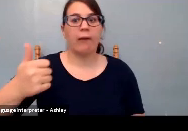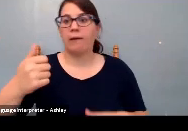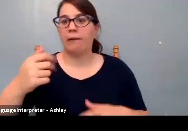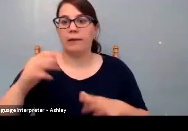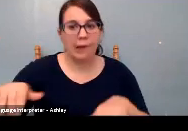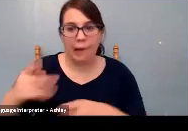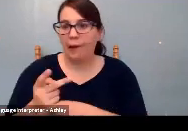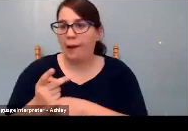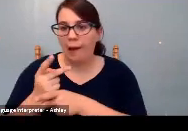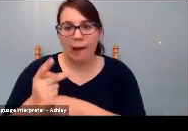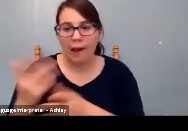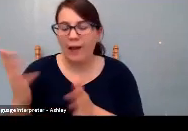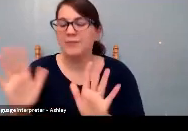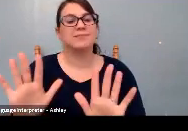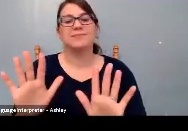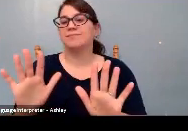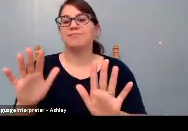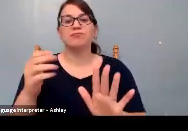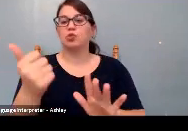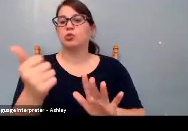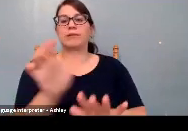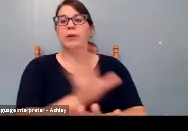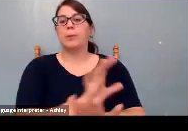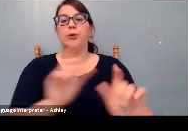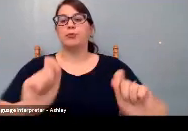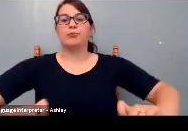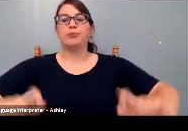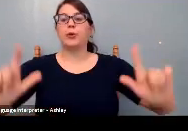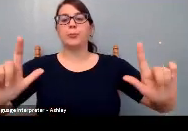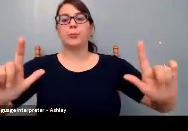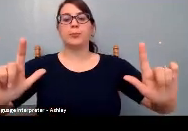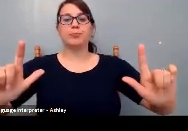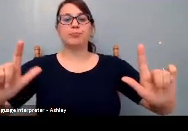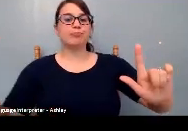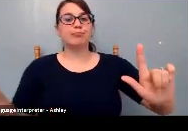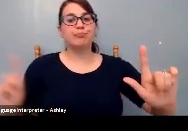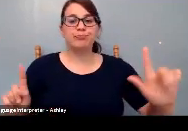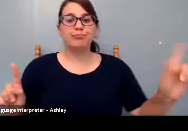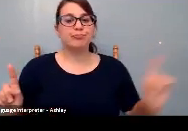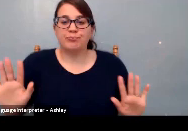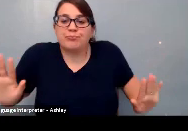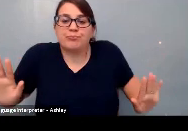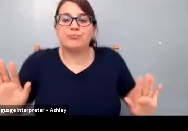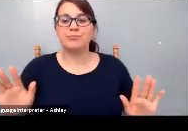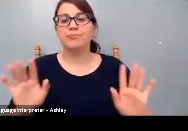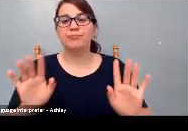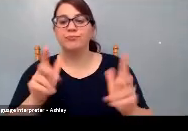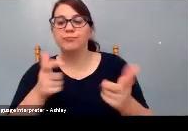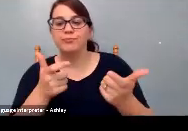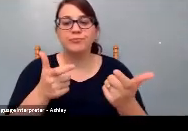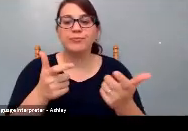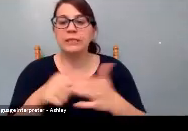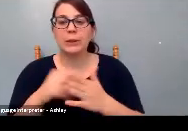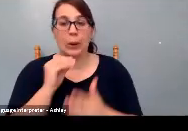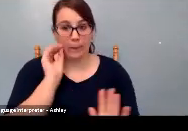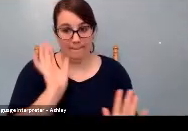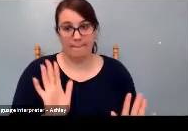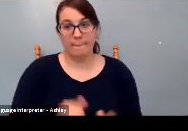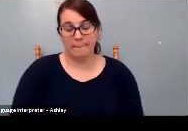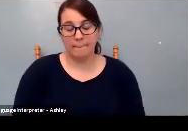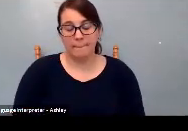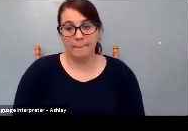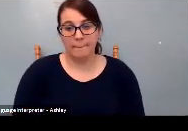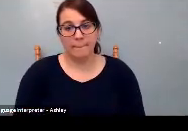childcare. This way they can just hop on their computer and just join at their convenience and from the comfort of their home. And the